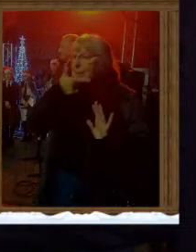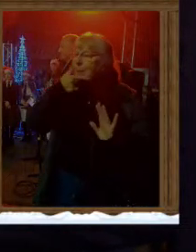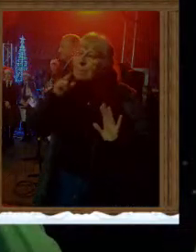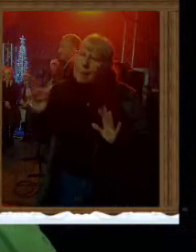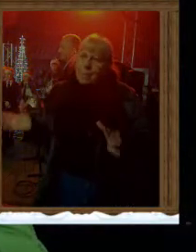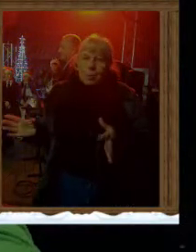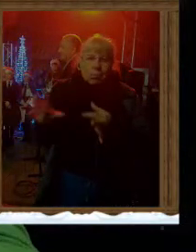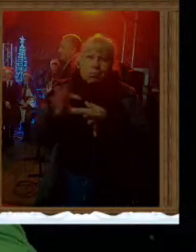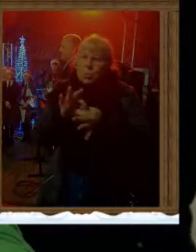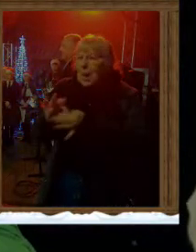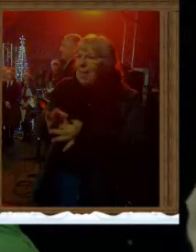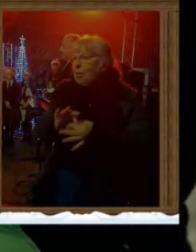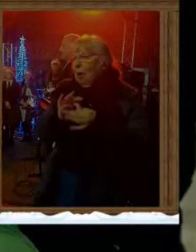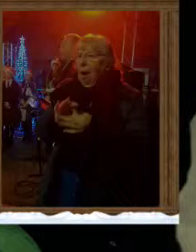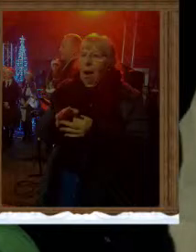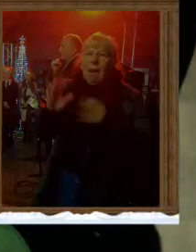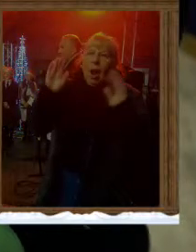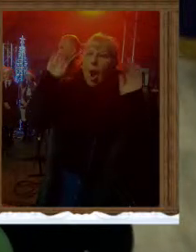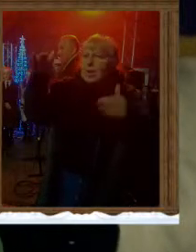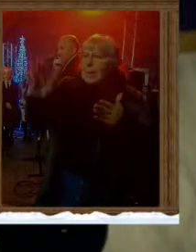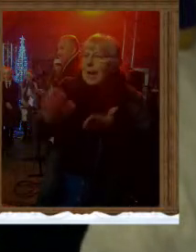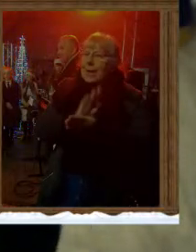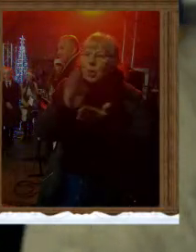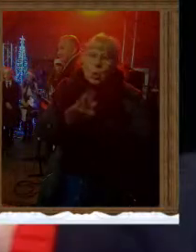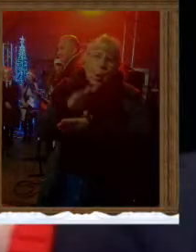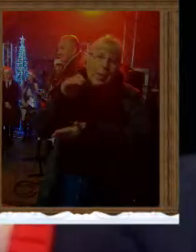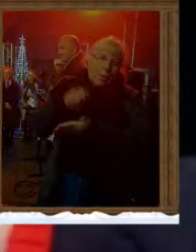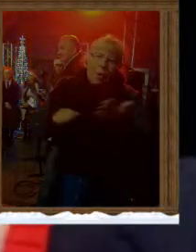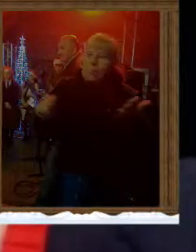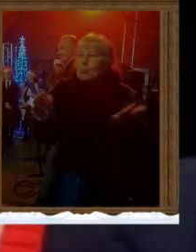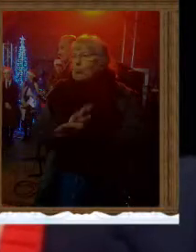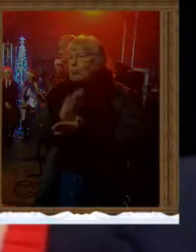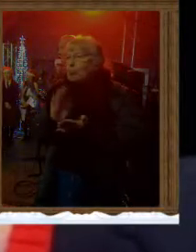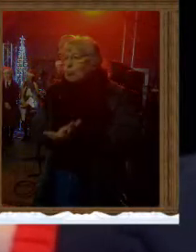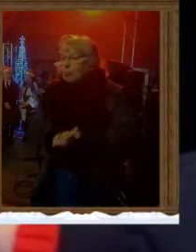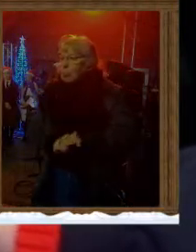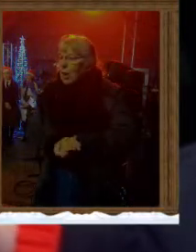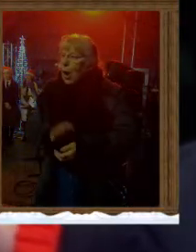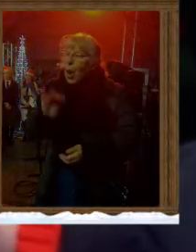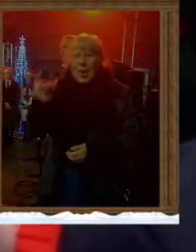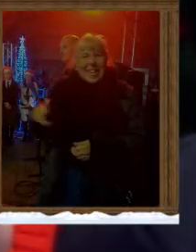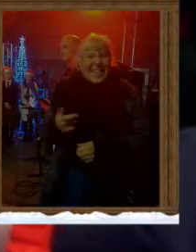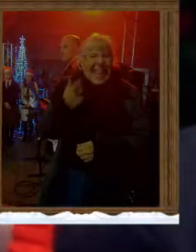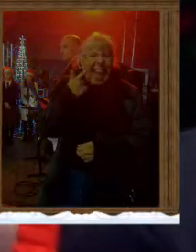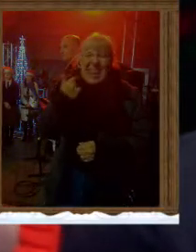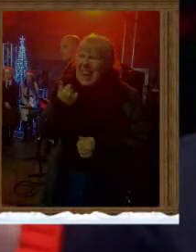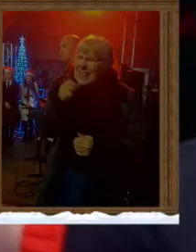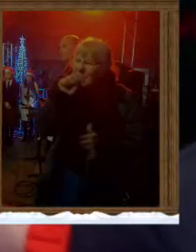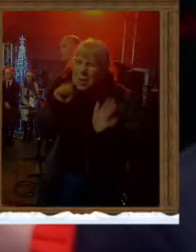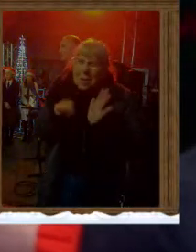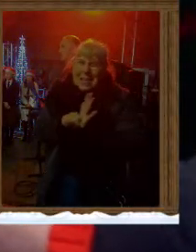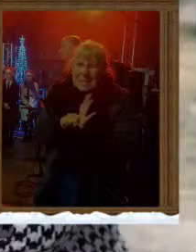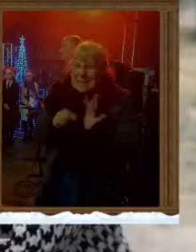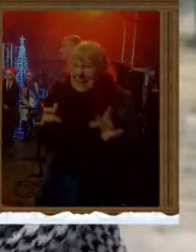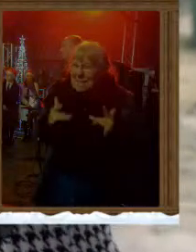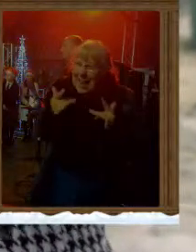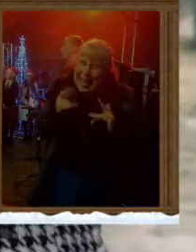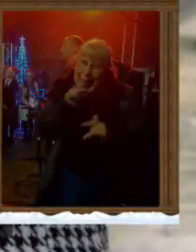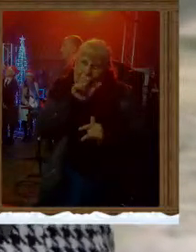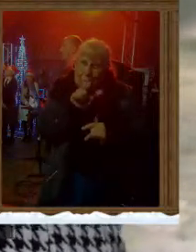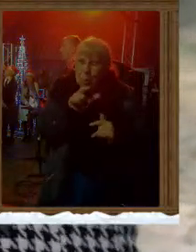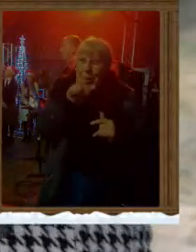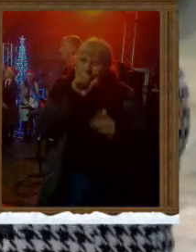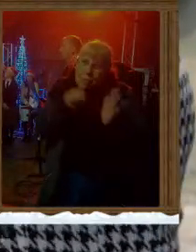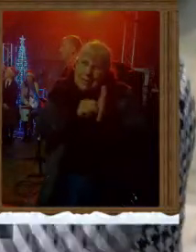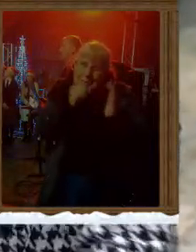and enjoy the outdoors and enjoy the shops. Oh, it's lovely at Christmas. There's nice wee Christmassy feeling in the wee Christmas markets and all. Firstly, ladies,